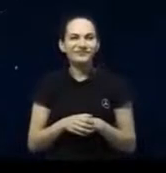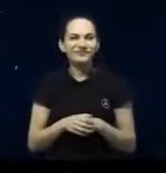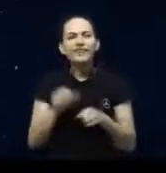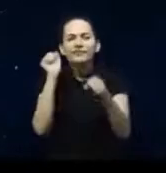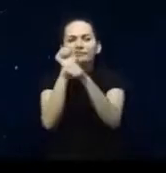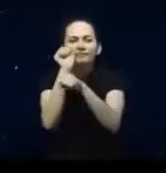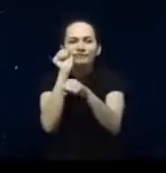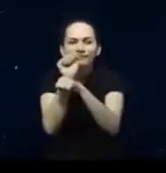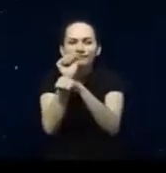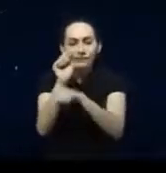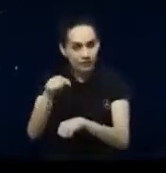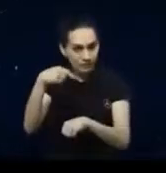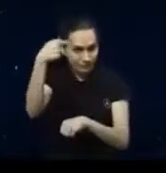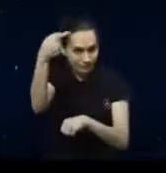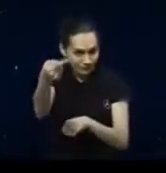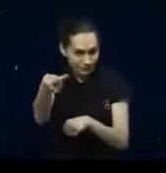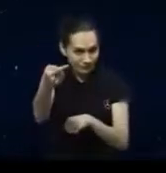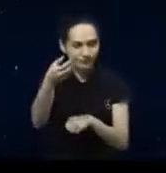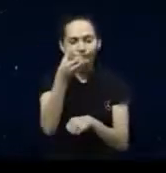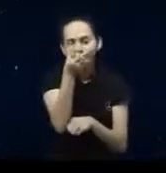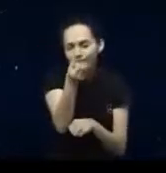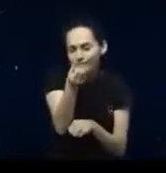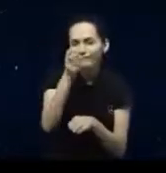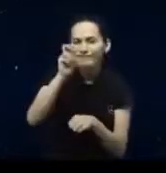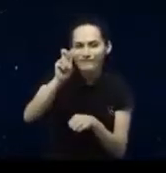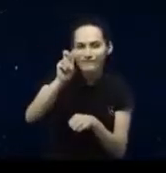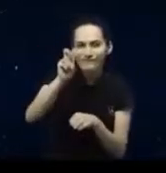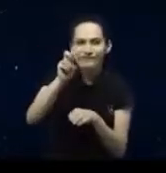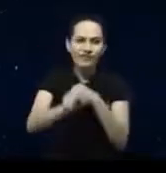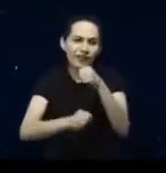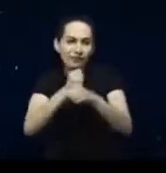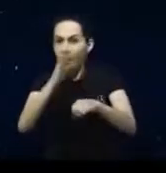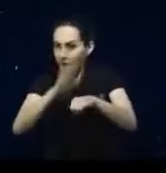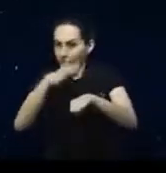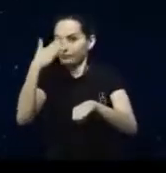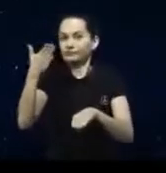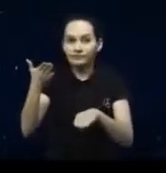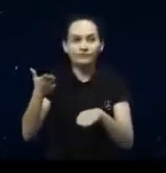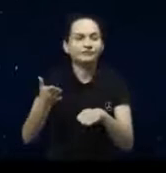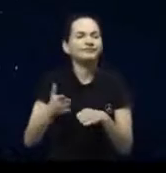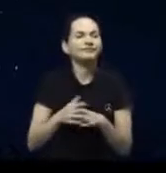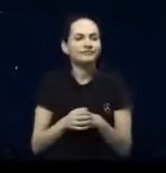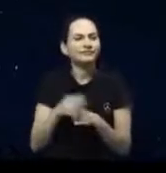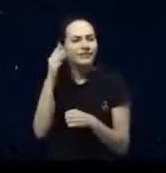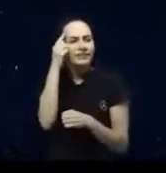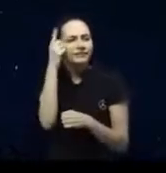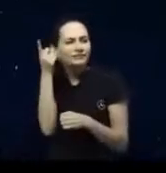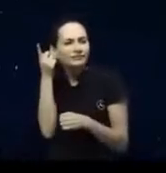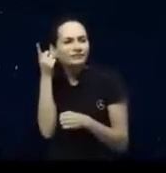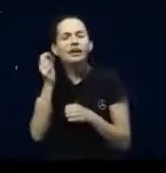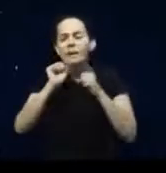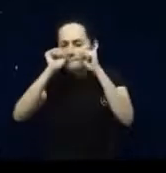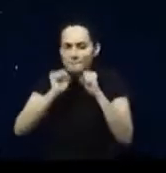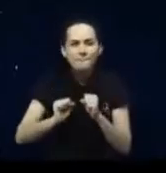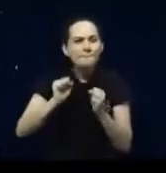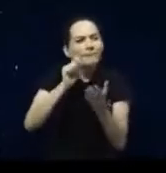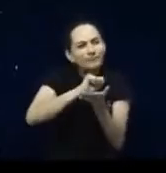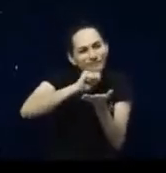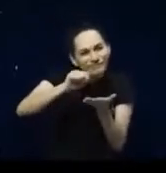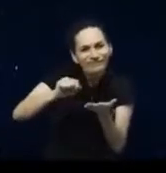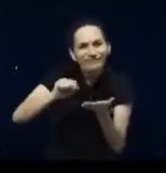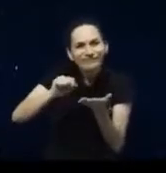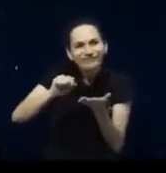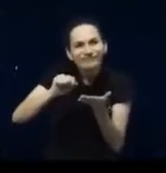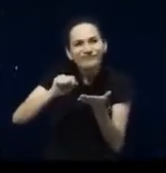look forward to o amor pensei que se fala aqui eu tô calmo Drive